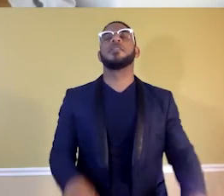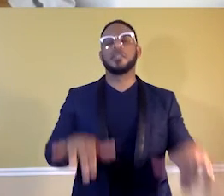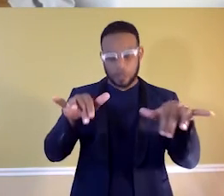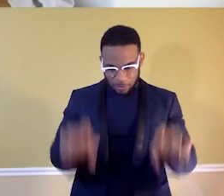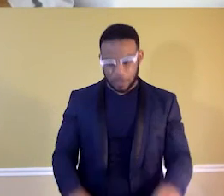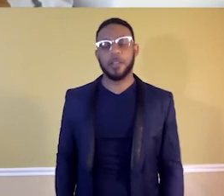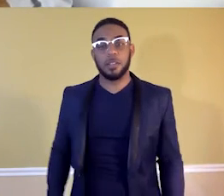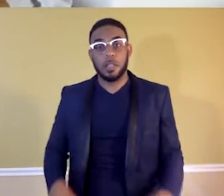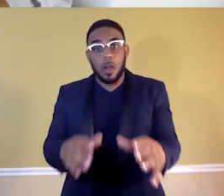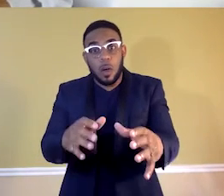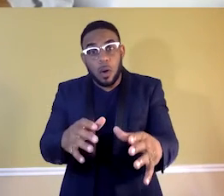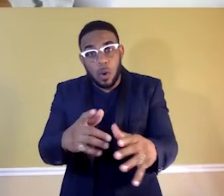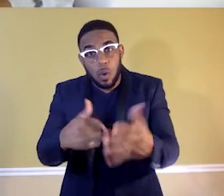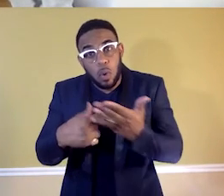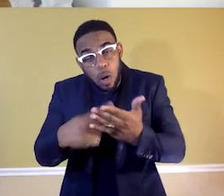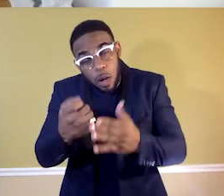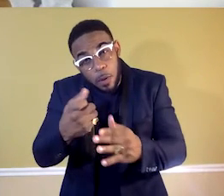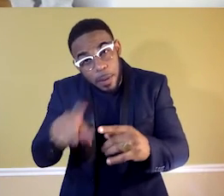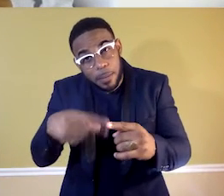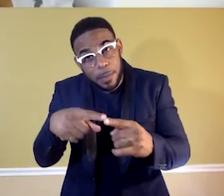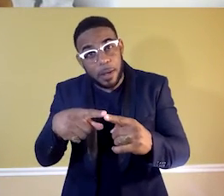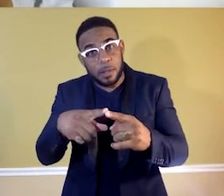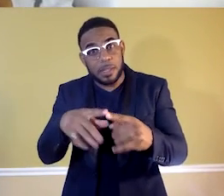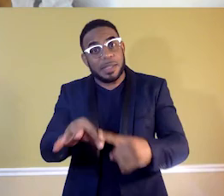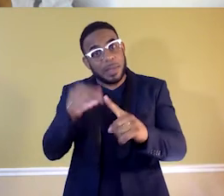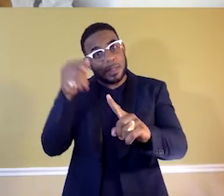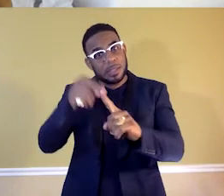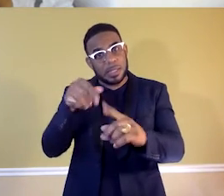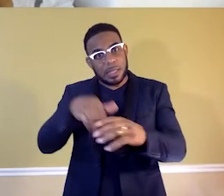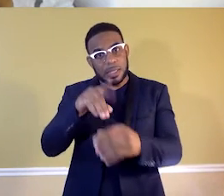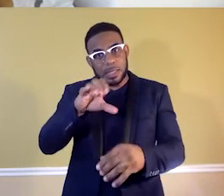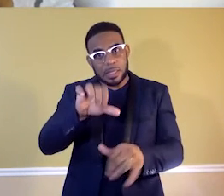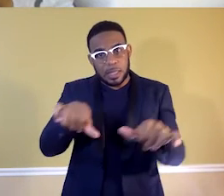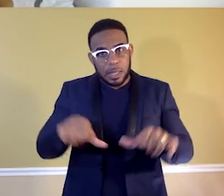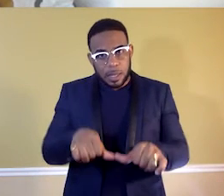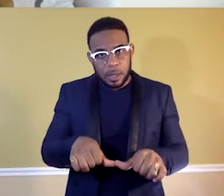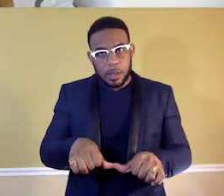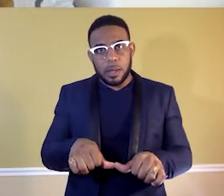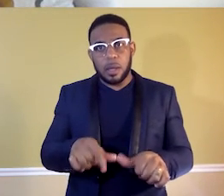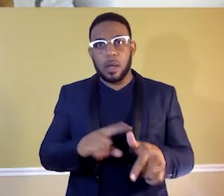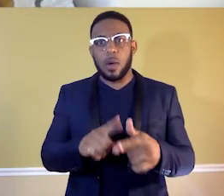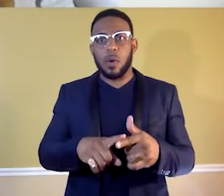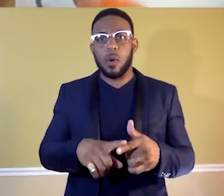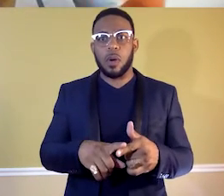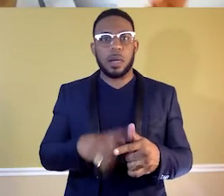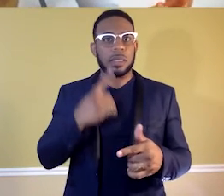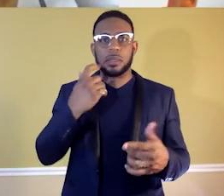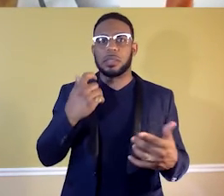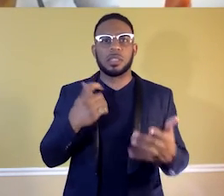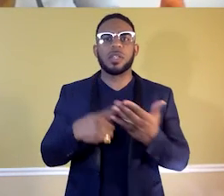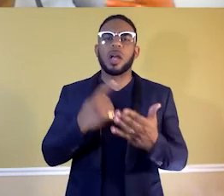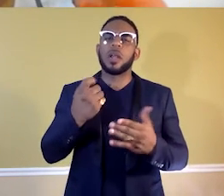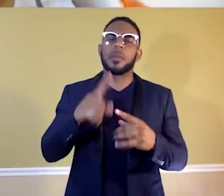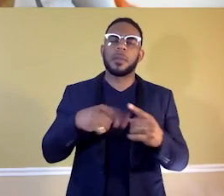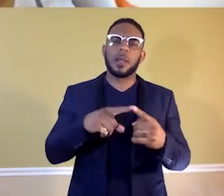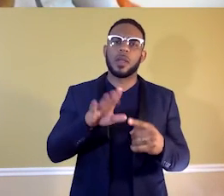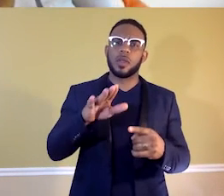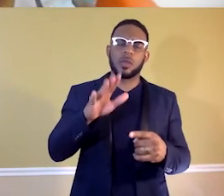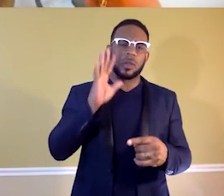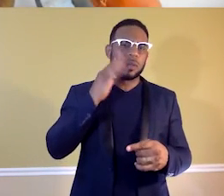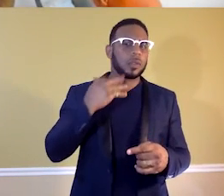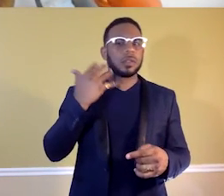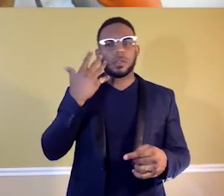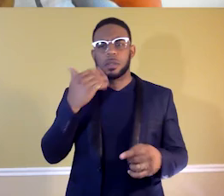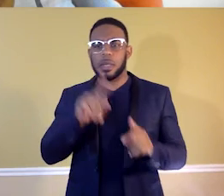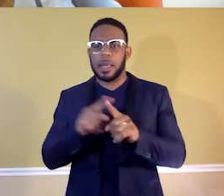Yes, yes. So why don't you talk a little bit, especially in the DC area, or just talk a little bit about your